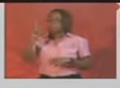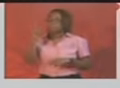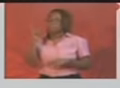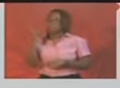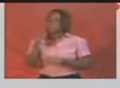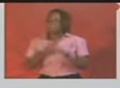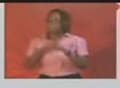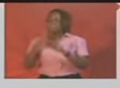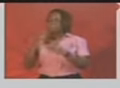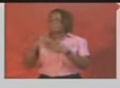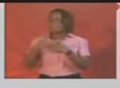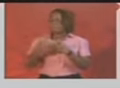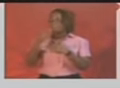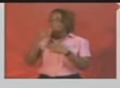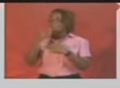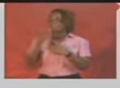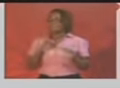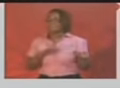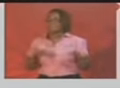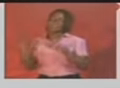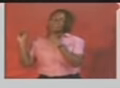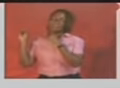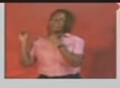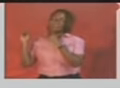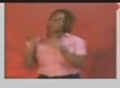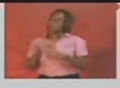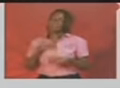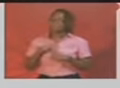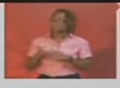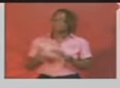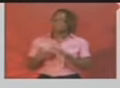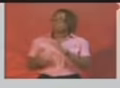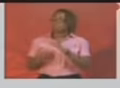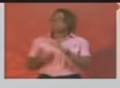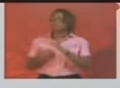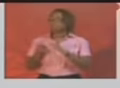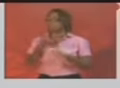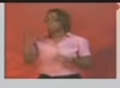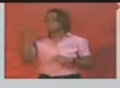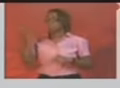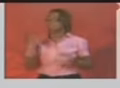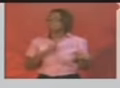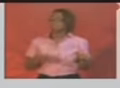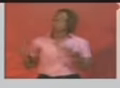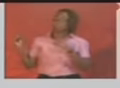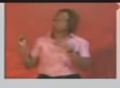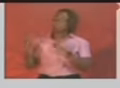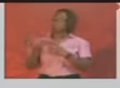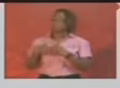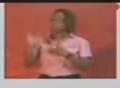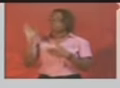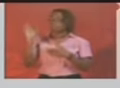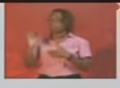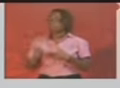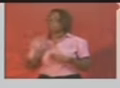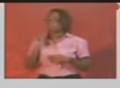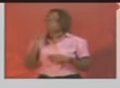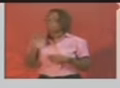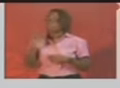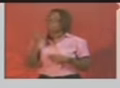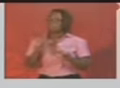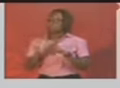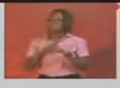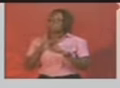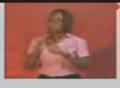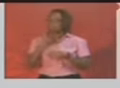most instances for quarantine purposes, to ensure that you don't you're not infectious before you go back out to work or go back out to any other